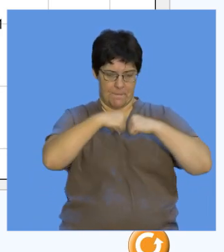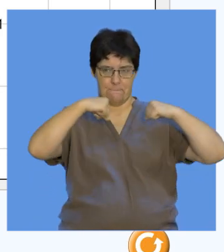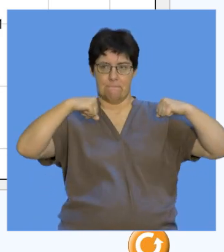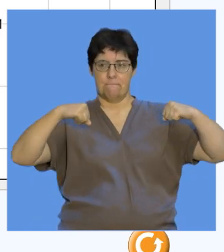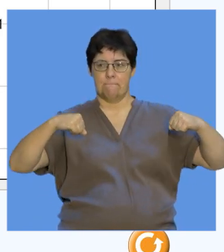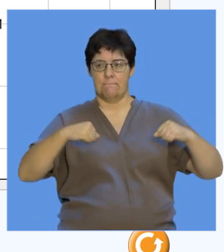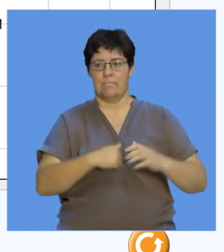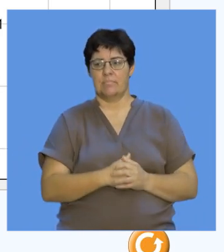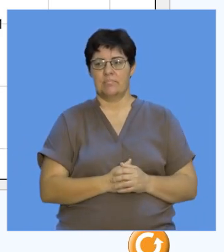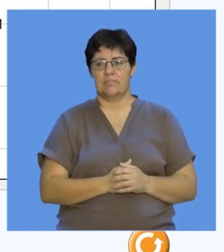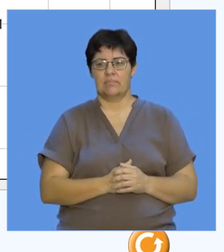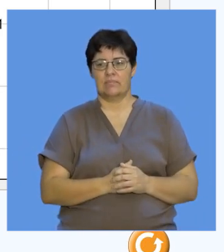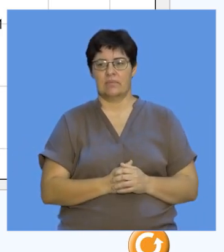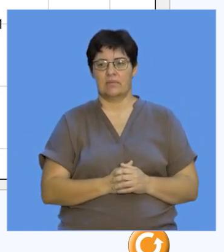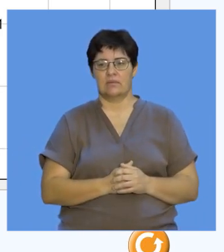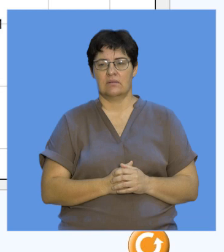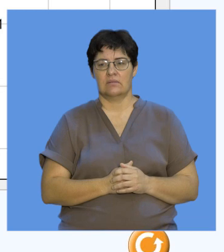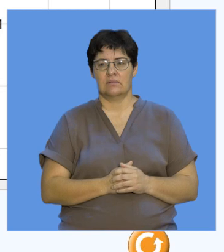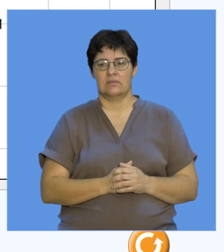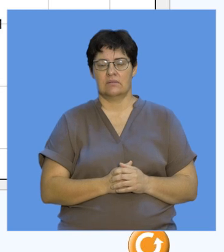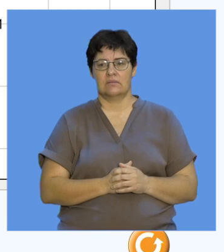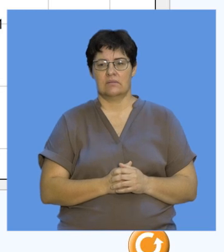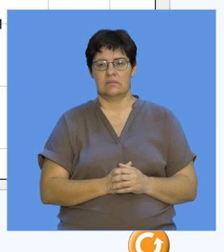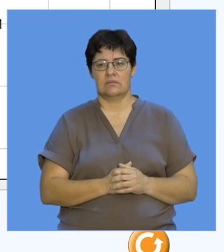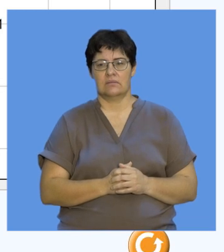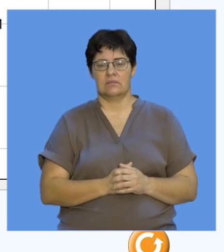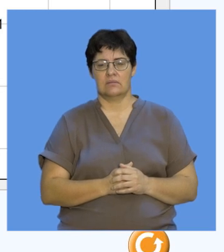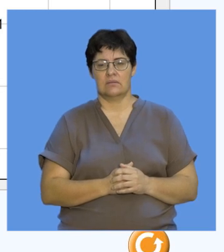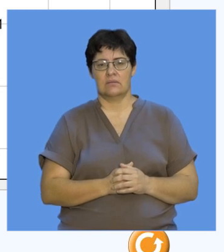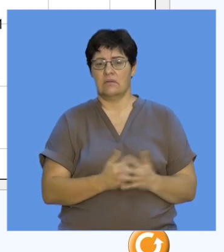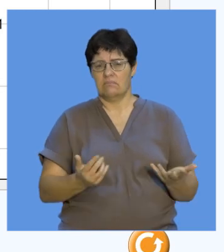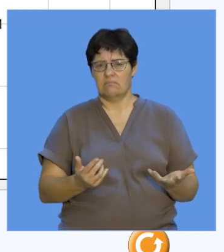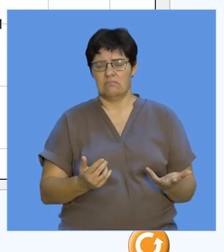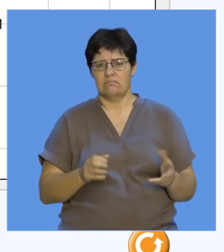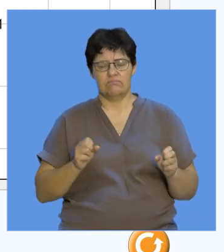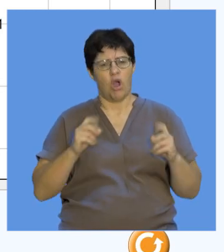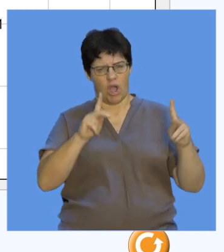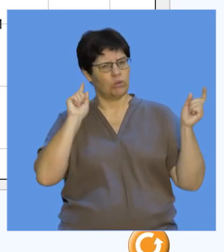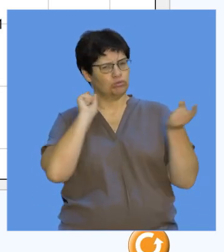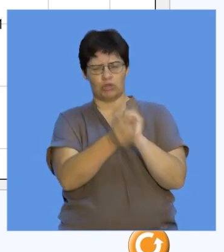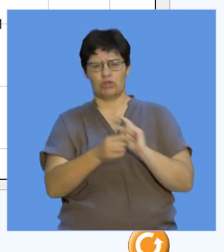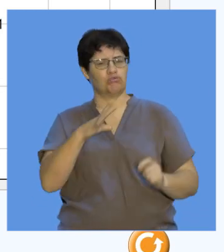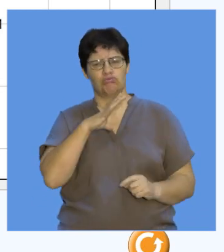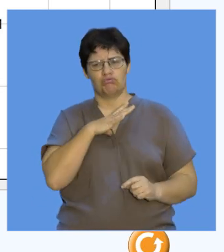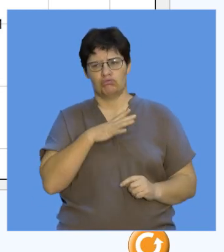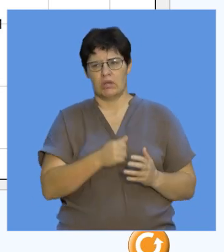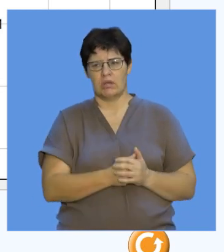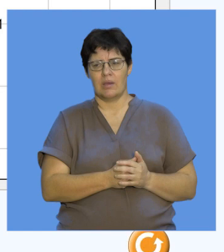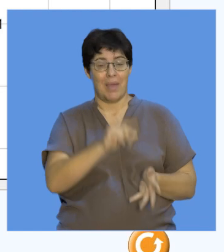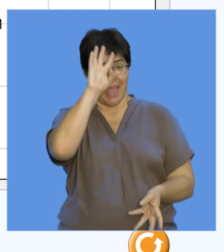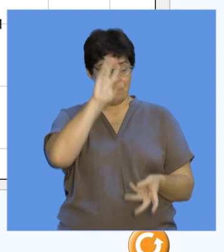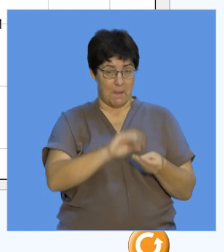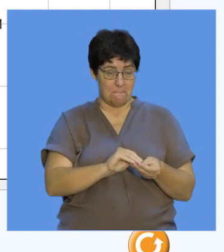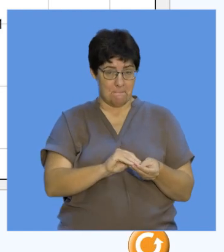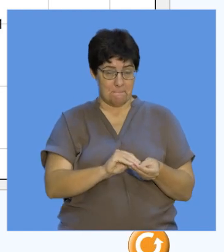again. Oops, there we go, before it disappears. I'm okay that they've changed. Now if I add my